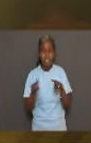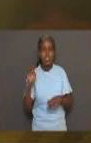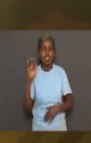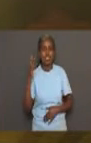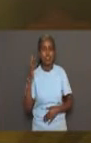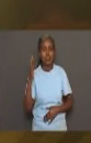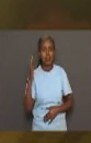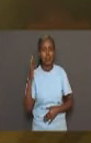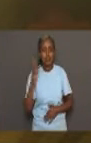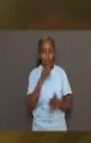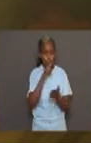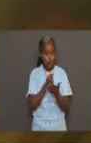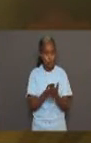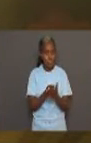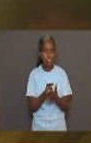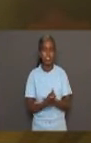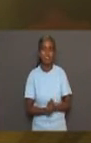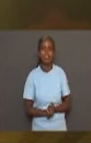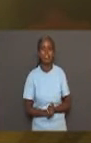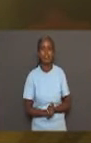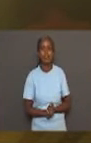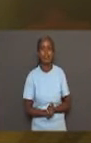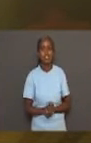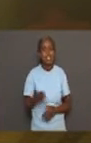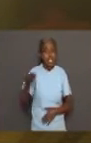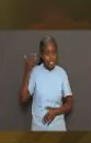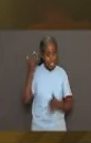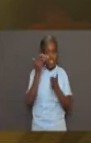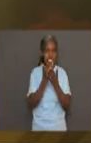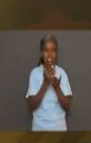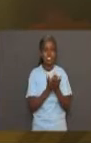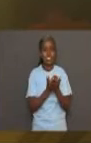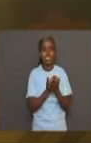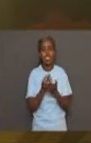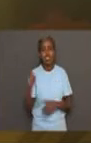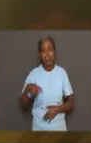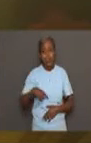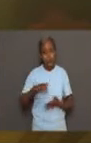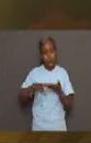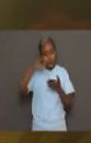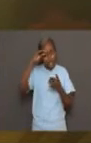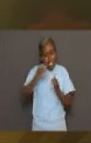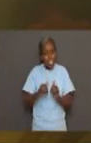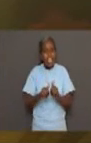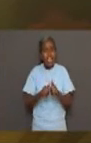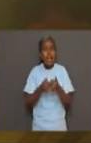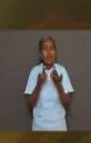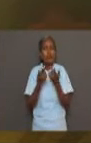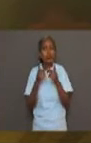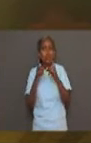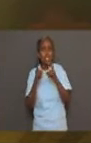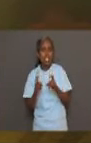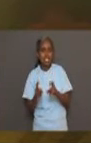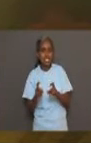types of proofs. In the last lesson, we learned how to test